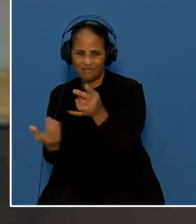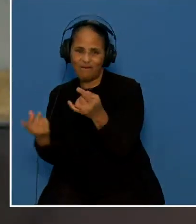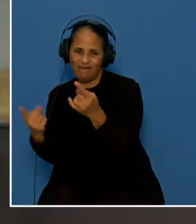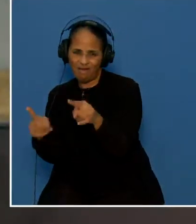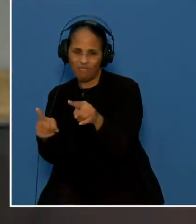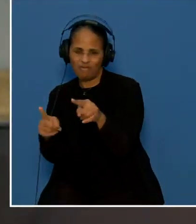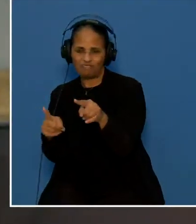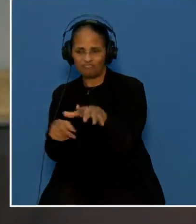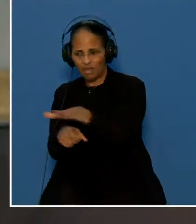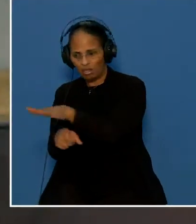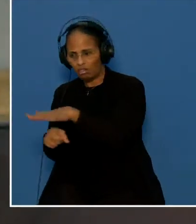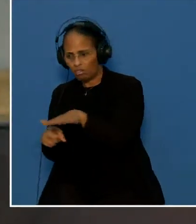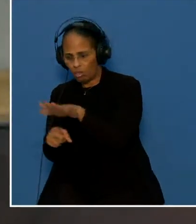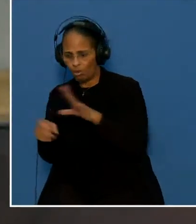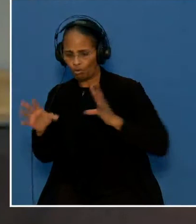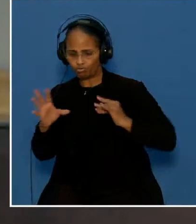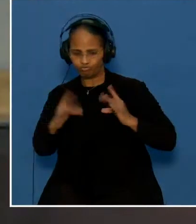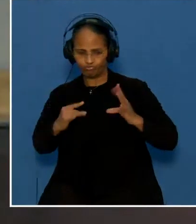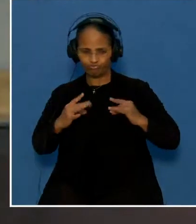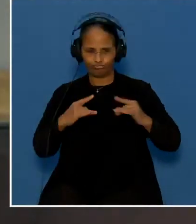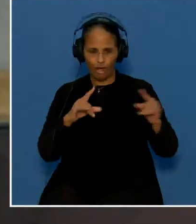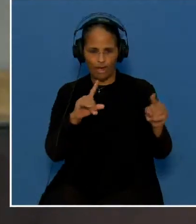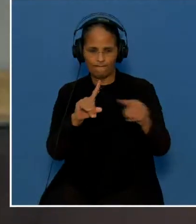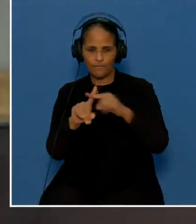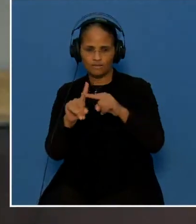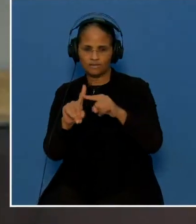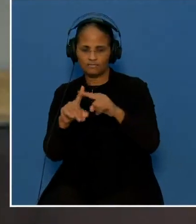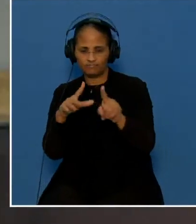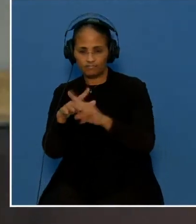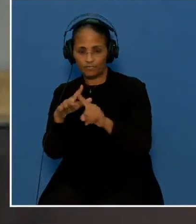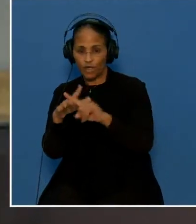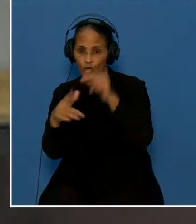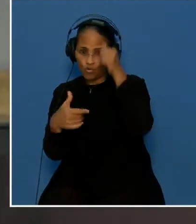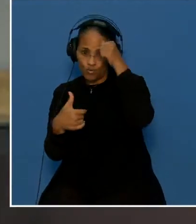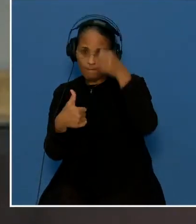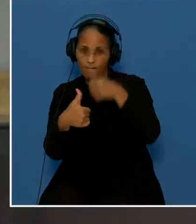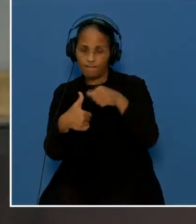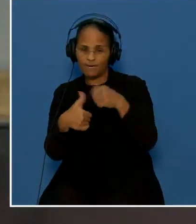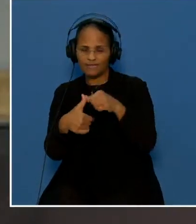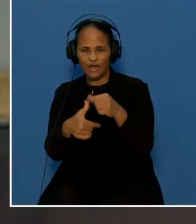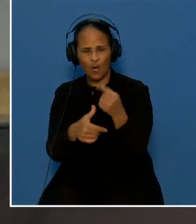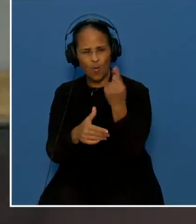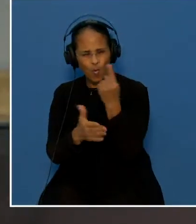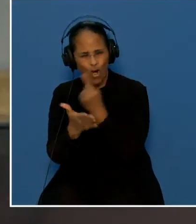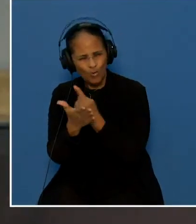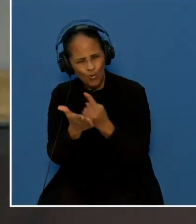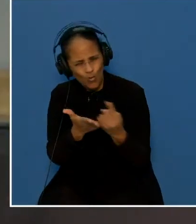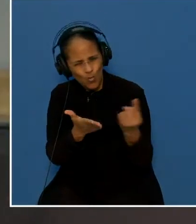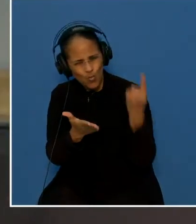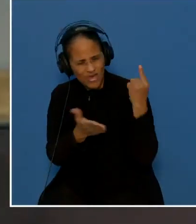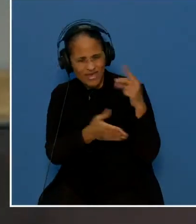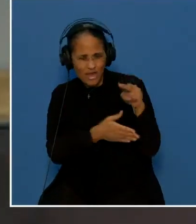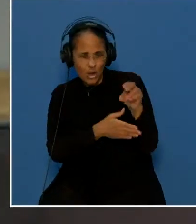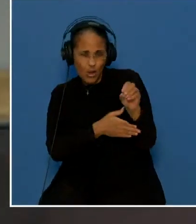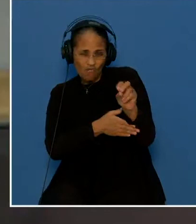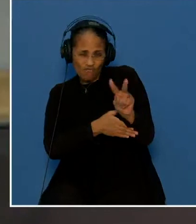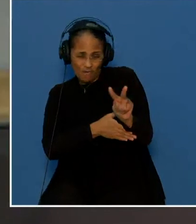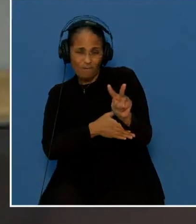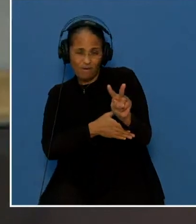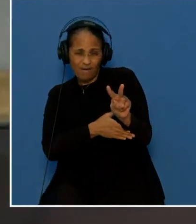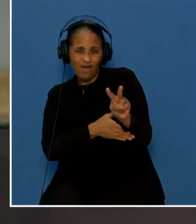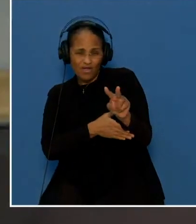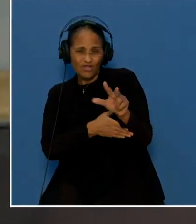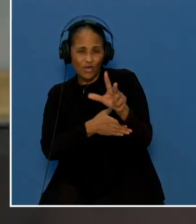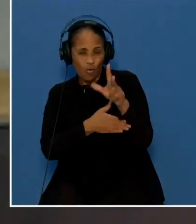local transmission and positive cases. Remember that over the course of only 1 weekend in November, there were